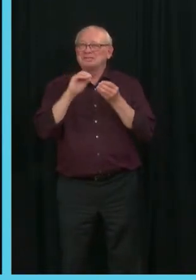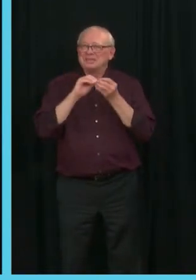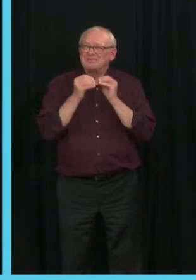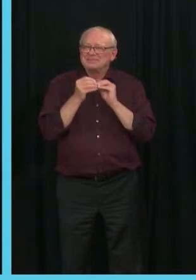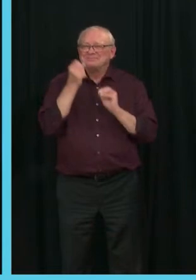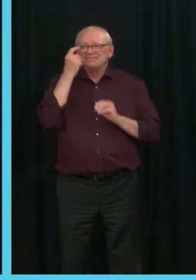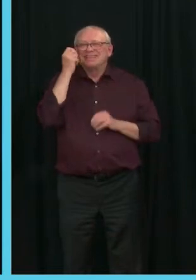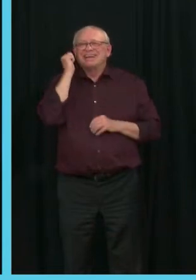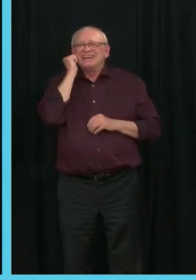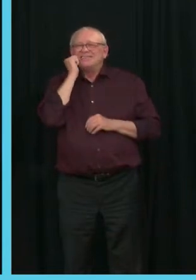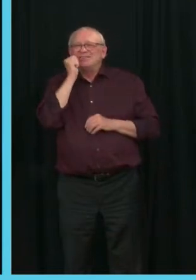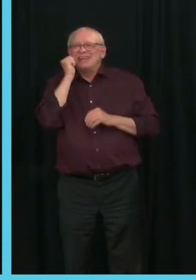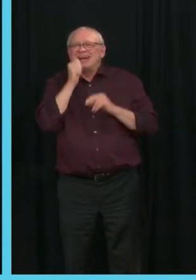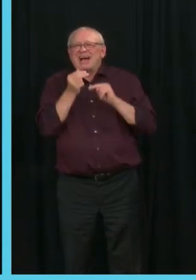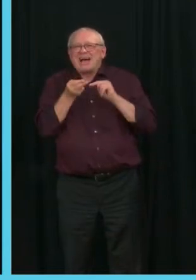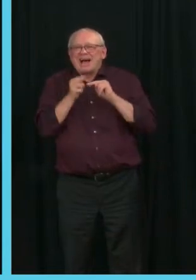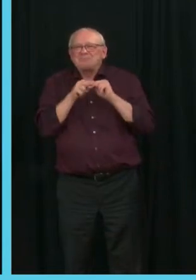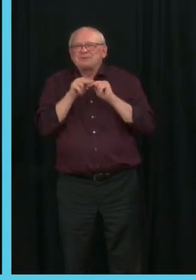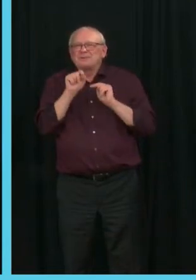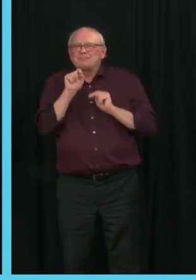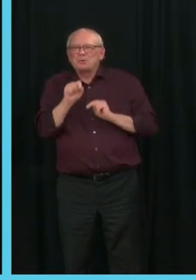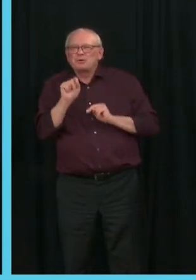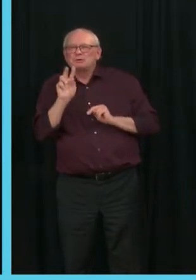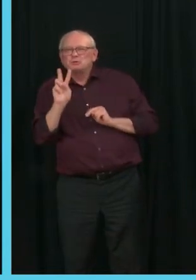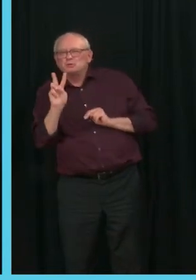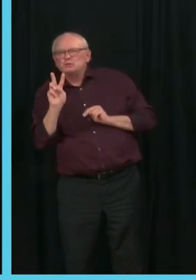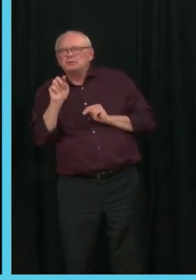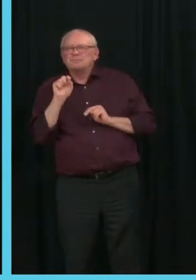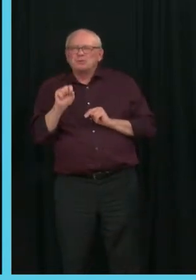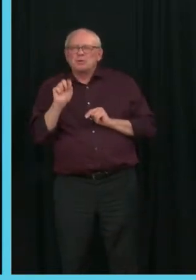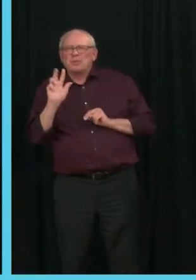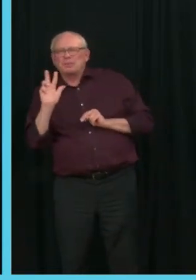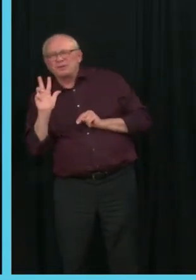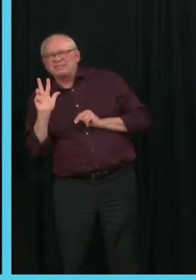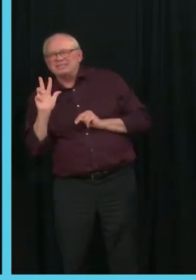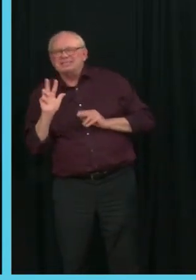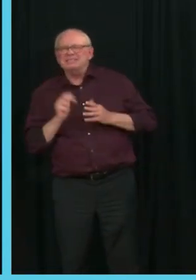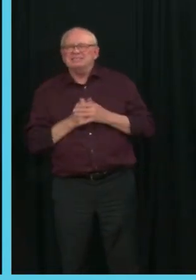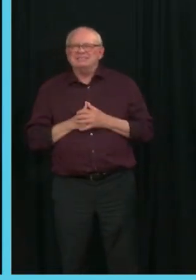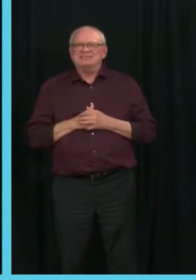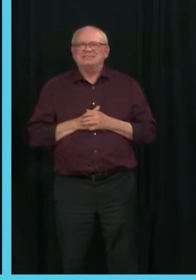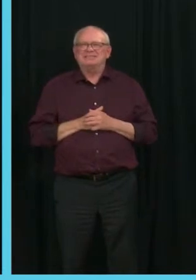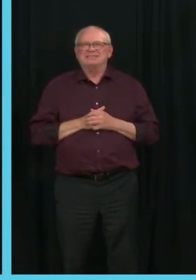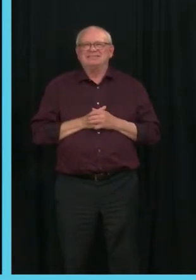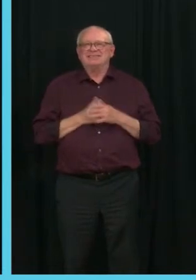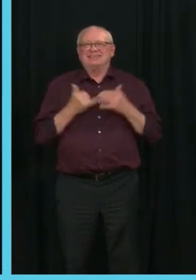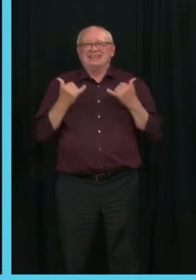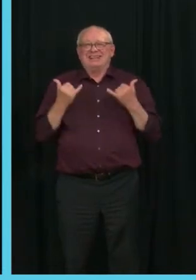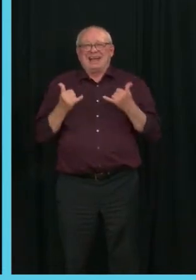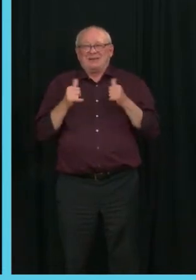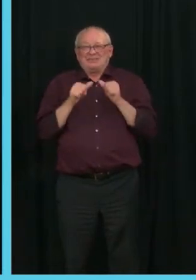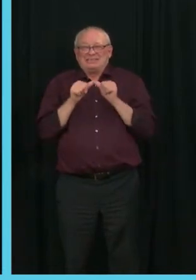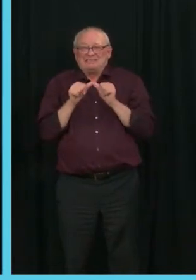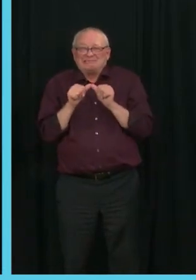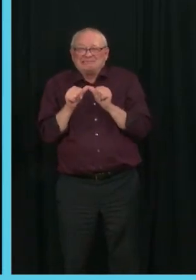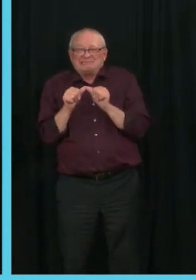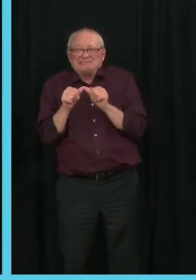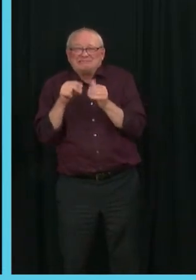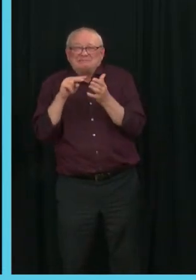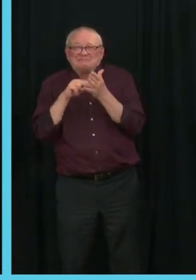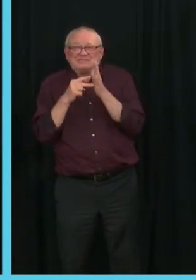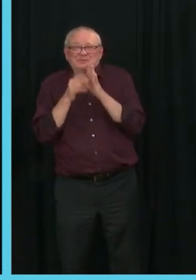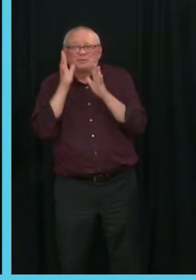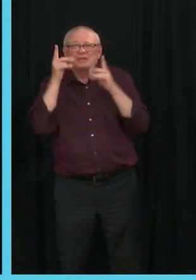of eligible population a day. So it's moving slow. Right now, we would be on track to hit the 70% around